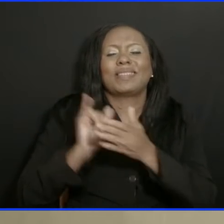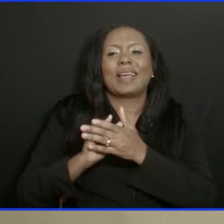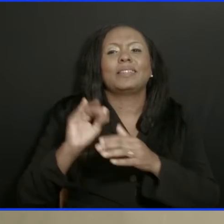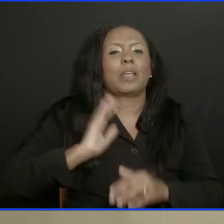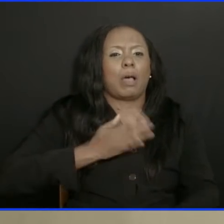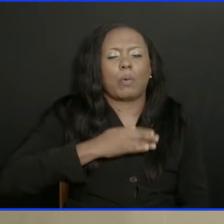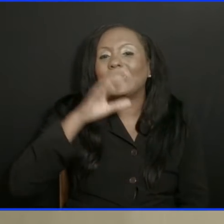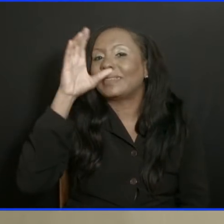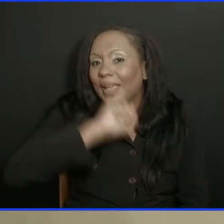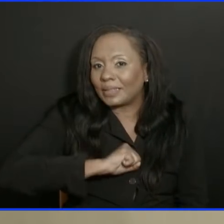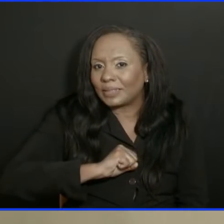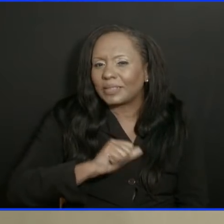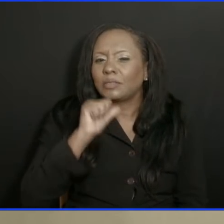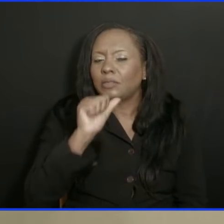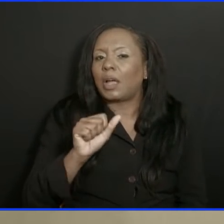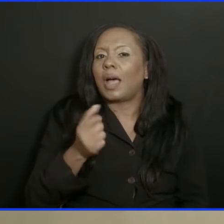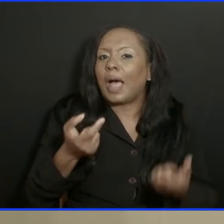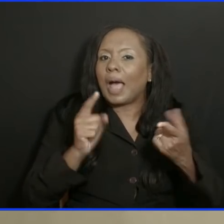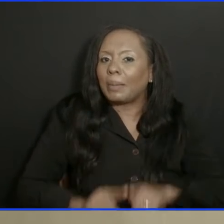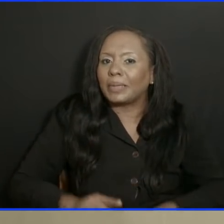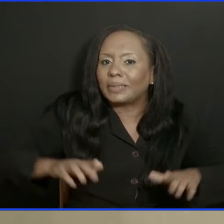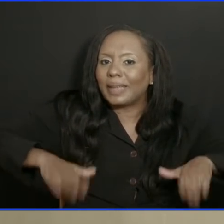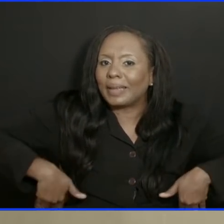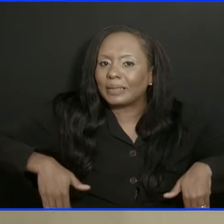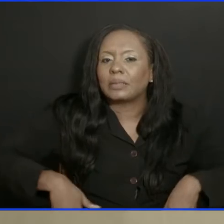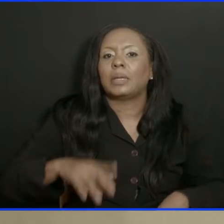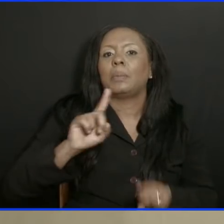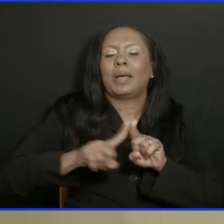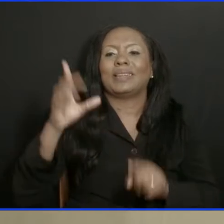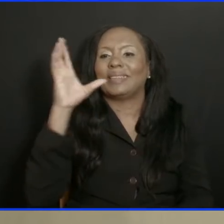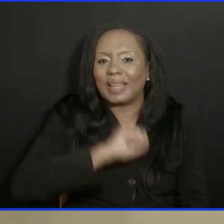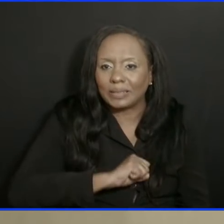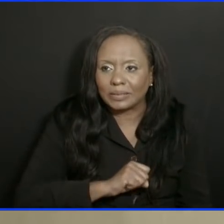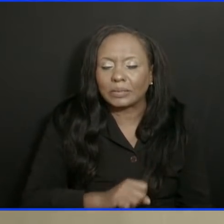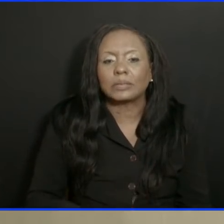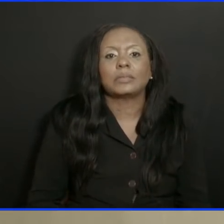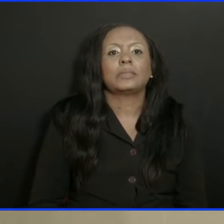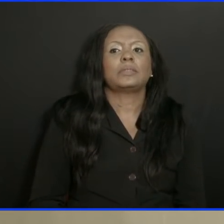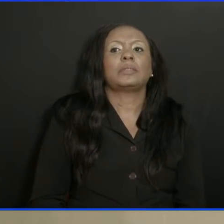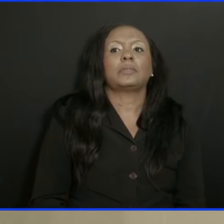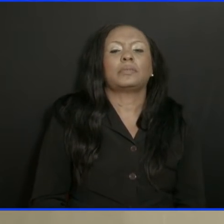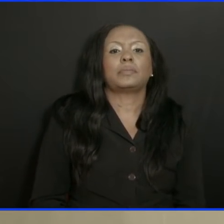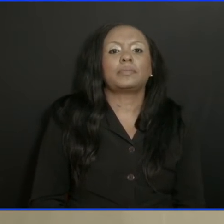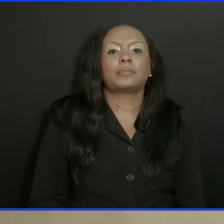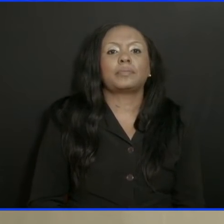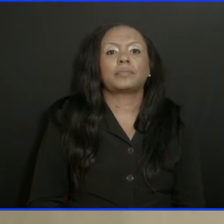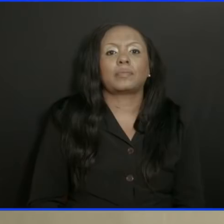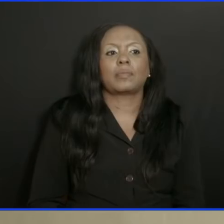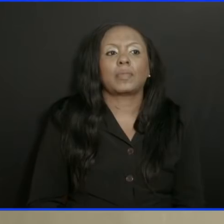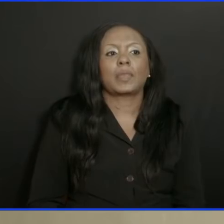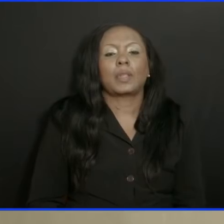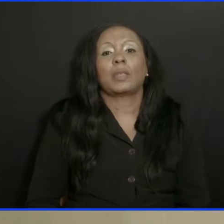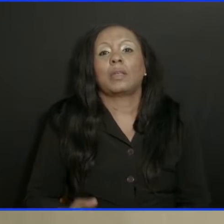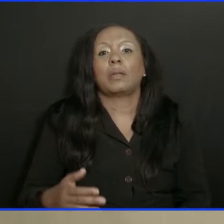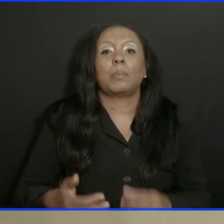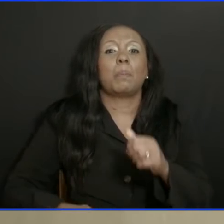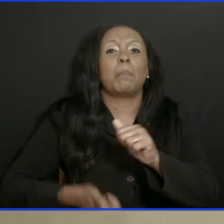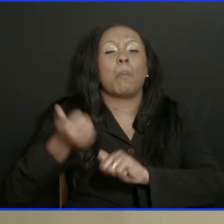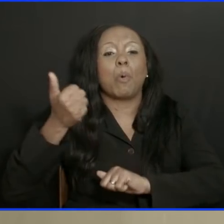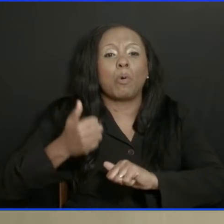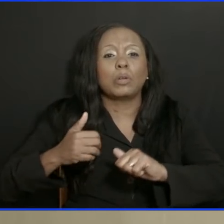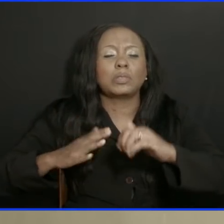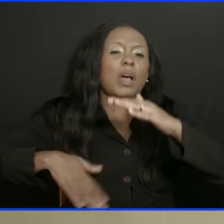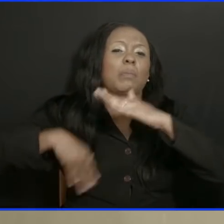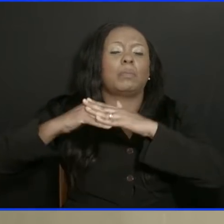have a shorter wavelength of just over 1 month, you're looking at a maximum of 1,200 cases